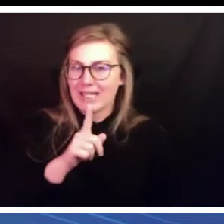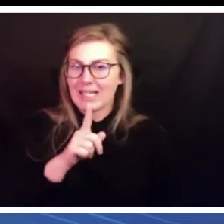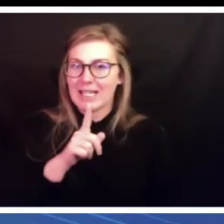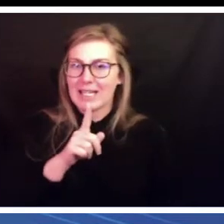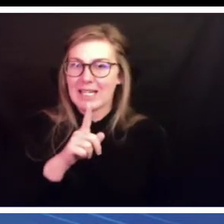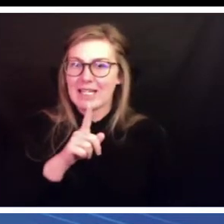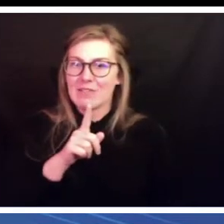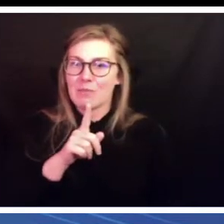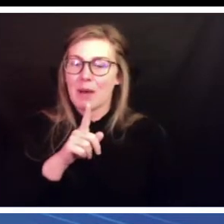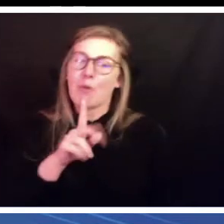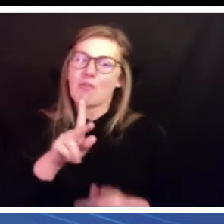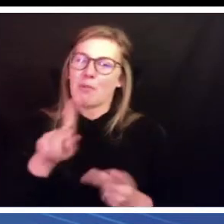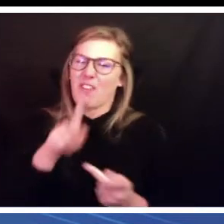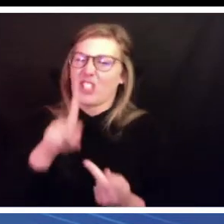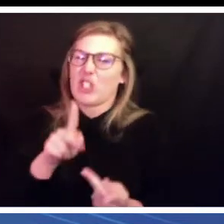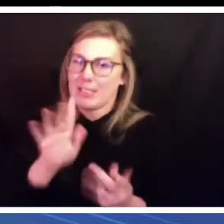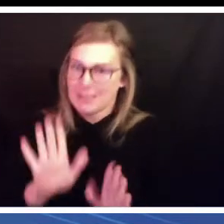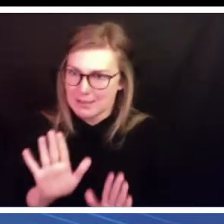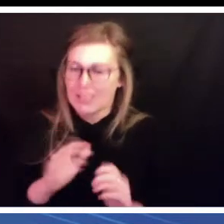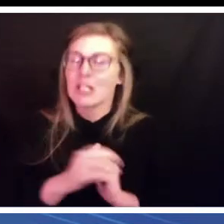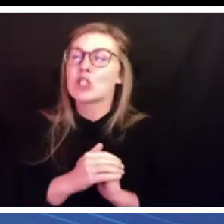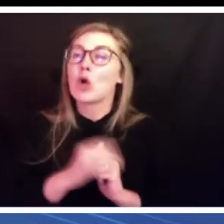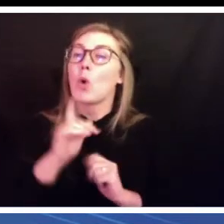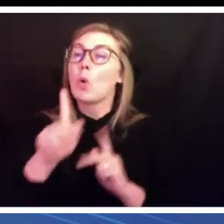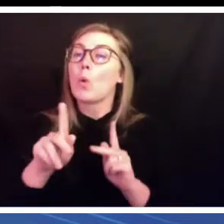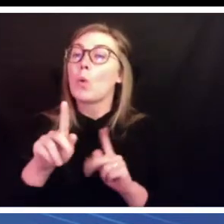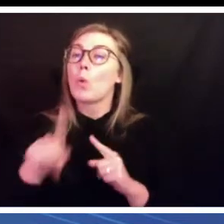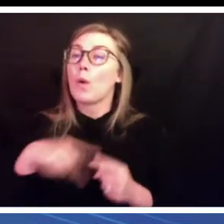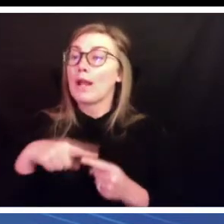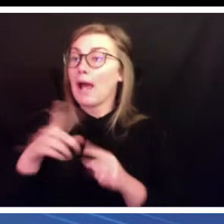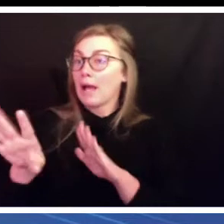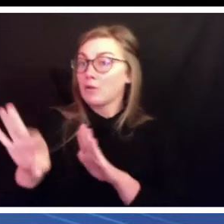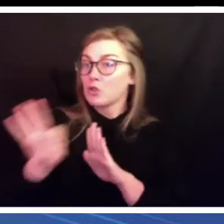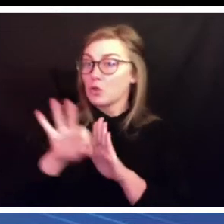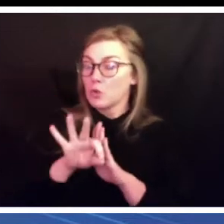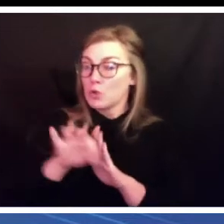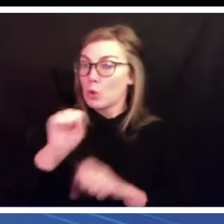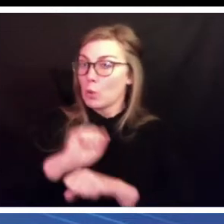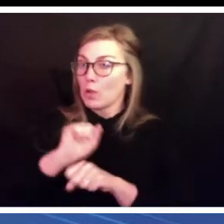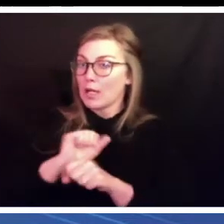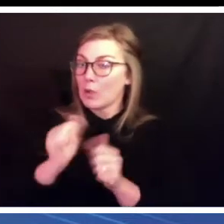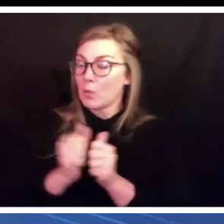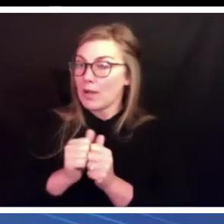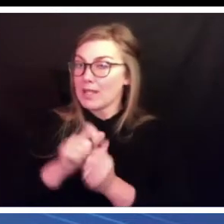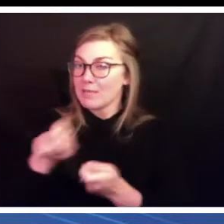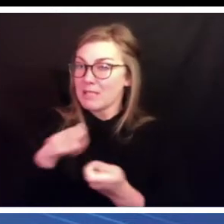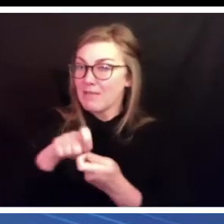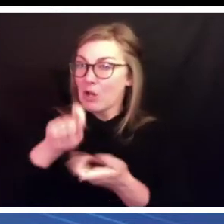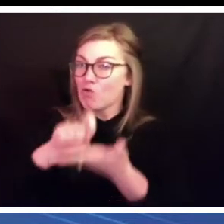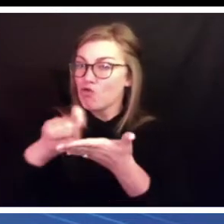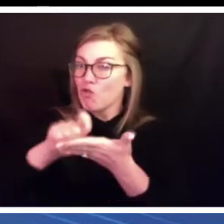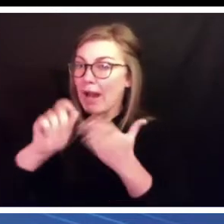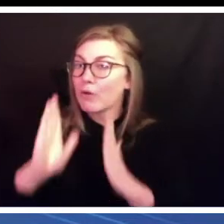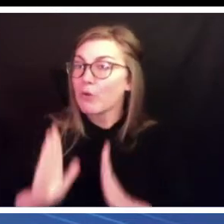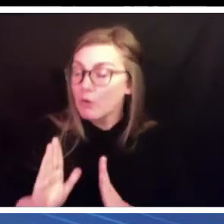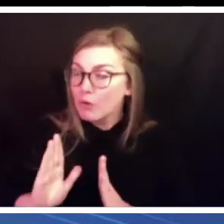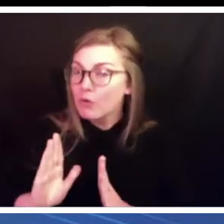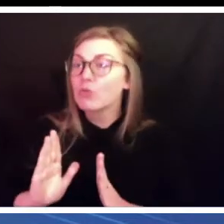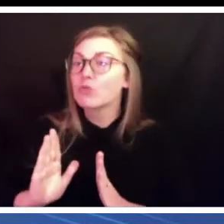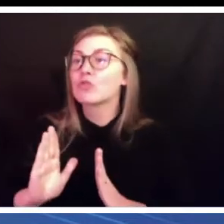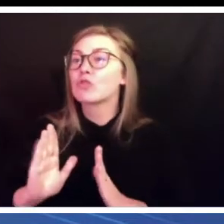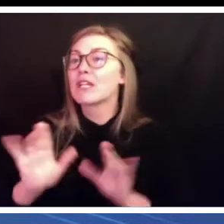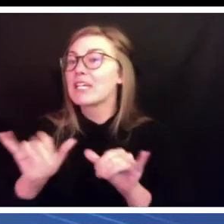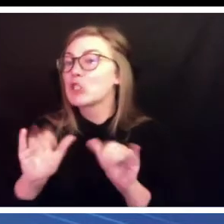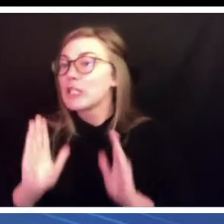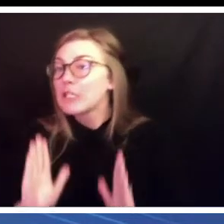choose to work with certain writers or directors or editors or what have you engineers, um, I've looked